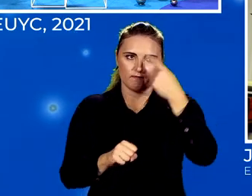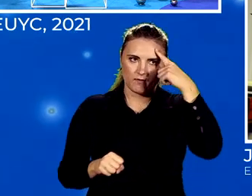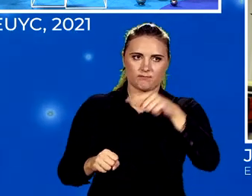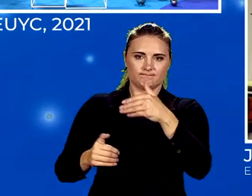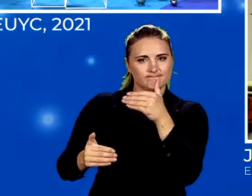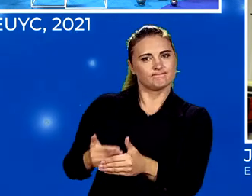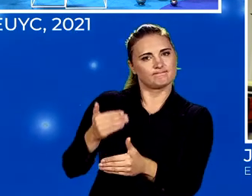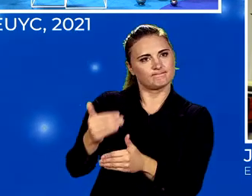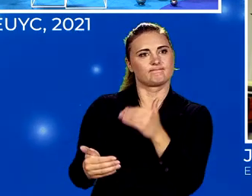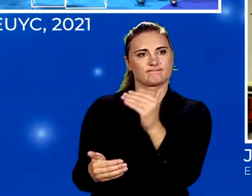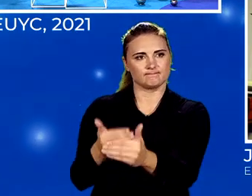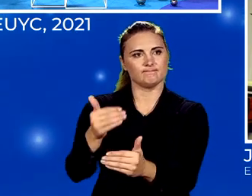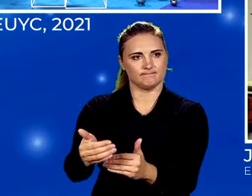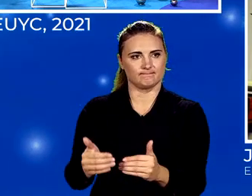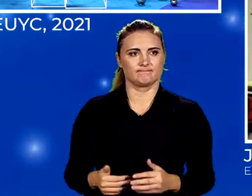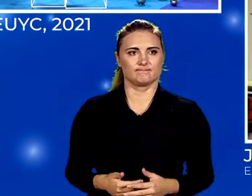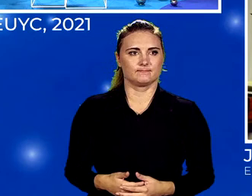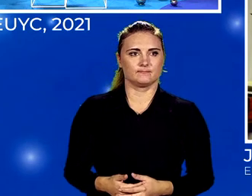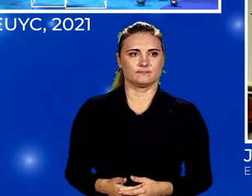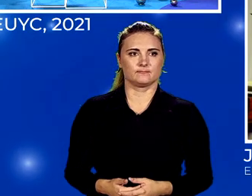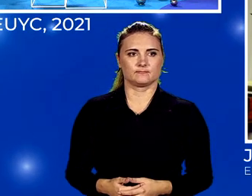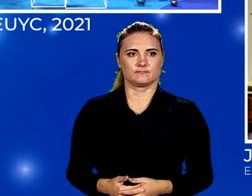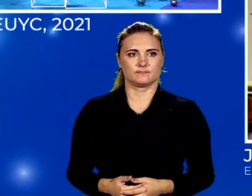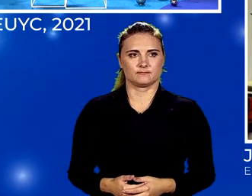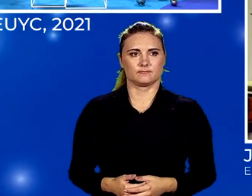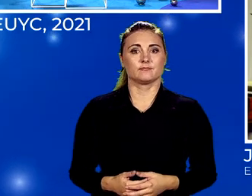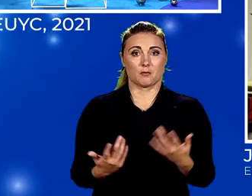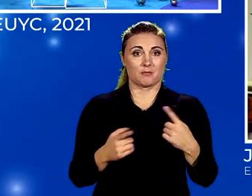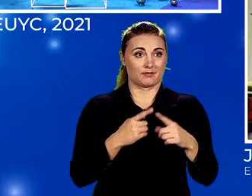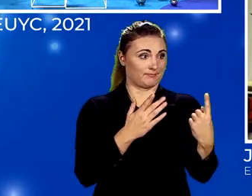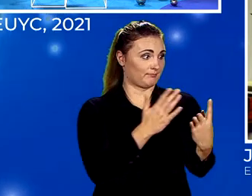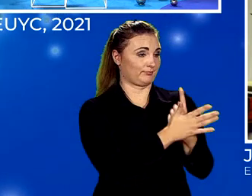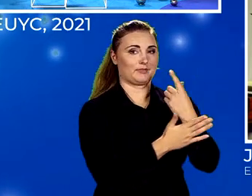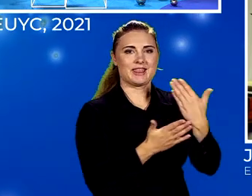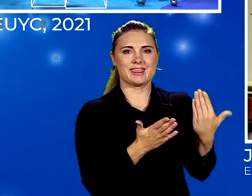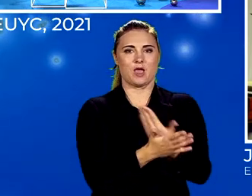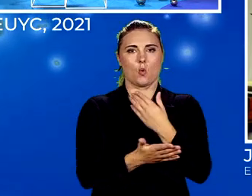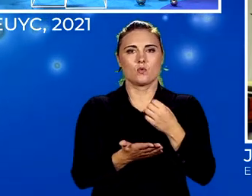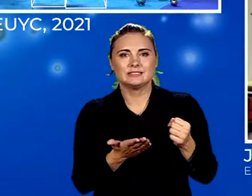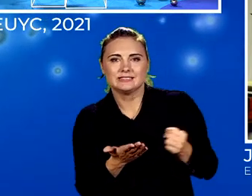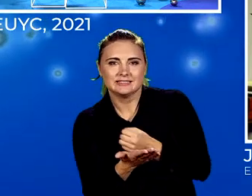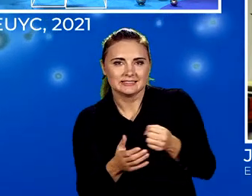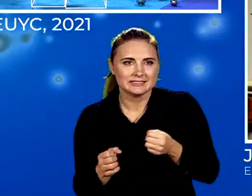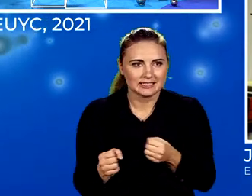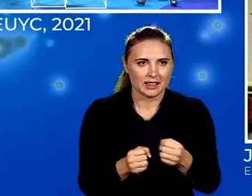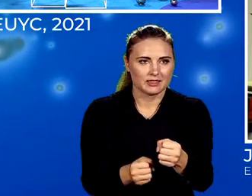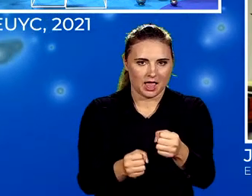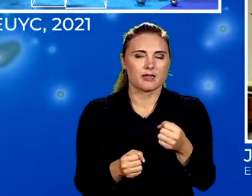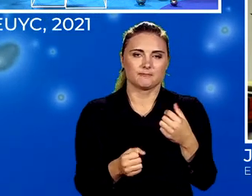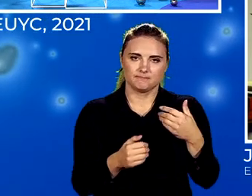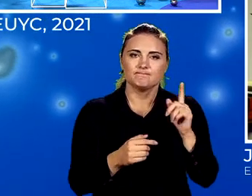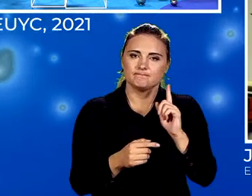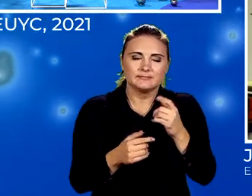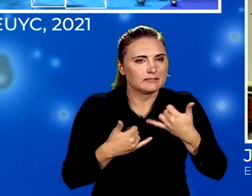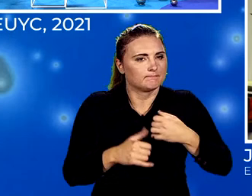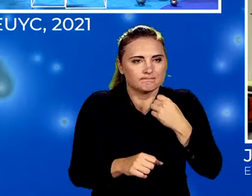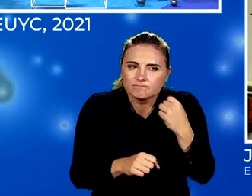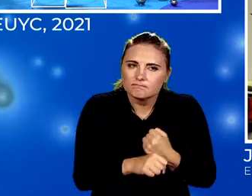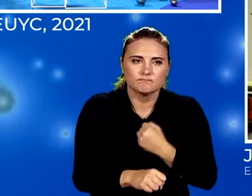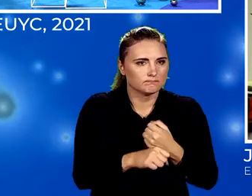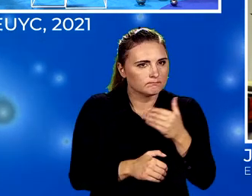youth strategy, which, as I said, is lasting until 2027. I think a great help is also that we continuously work